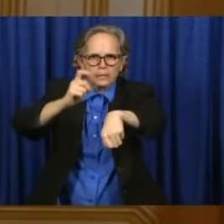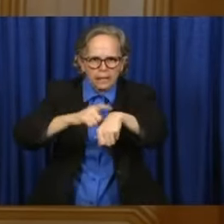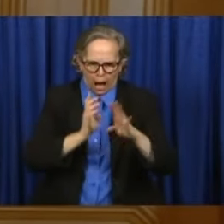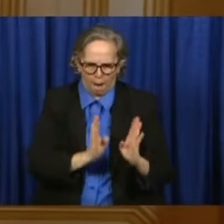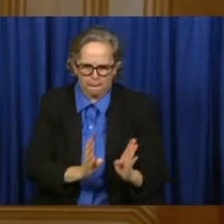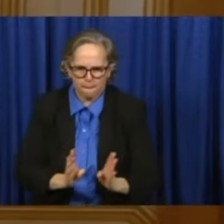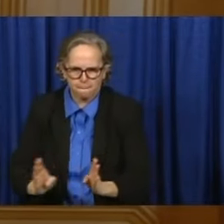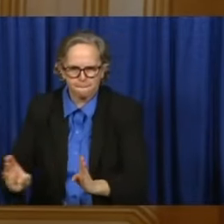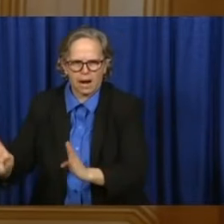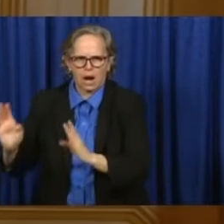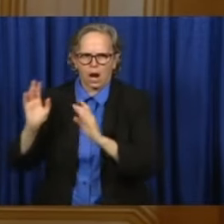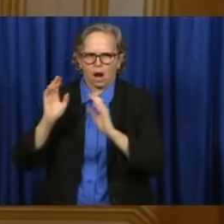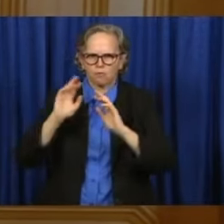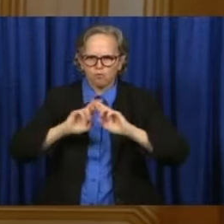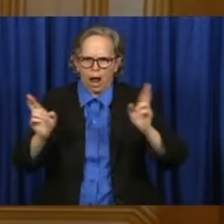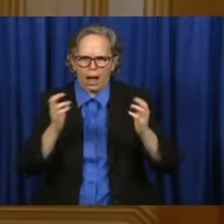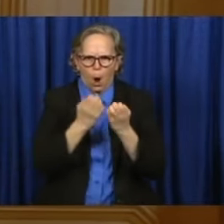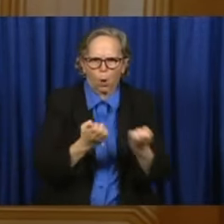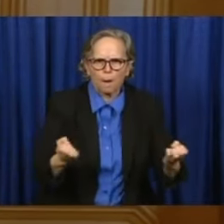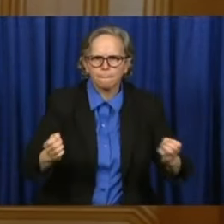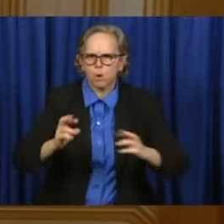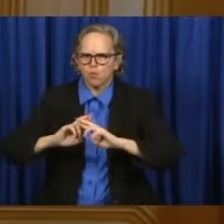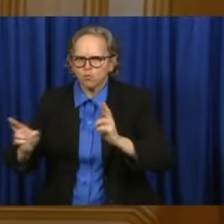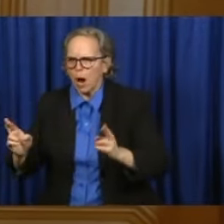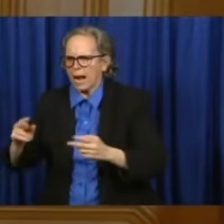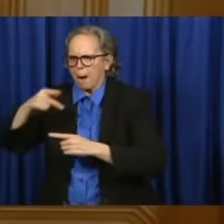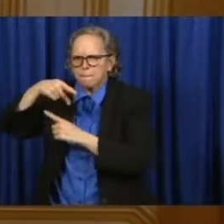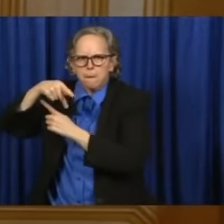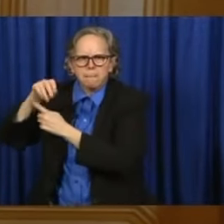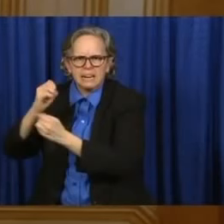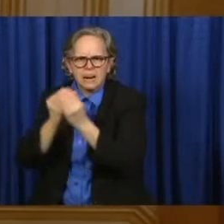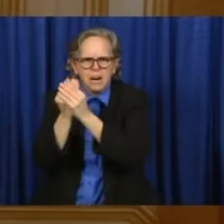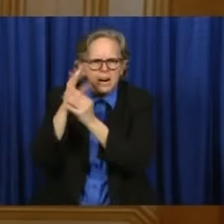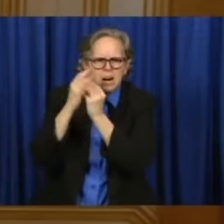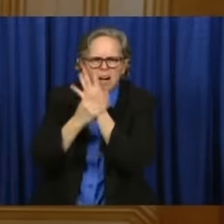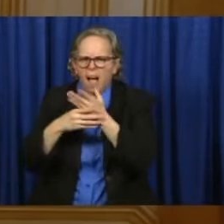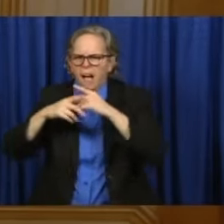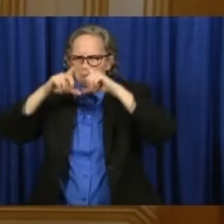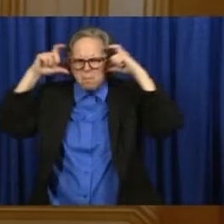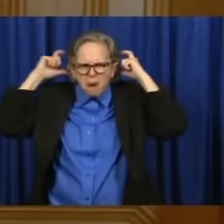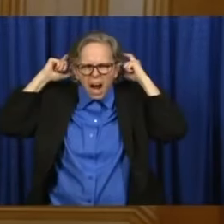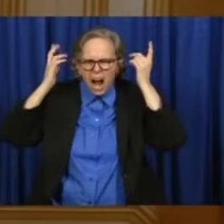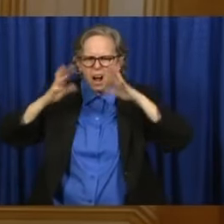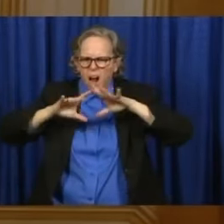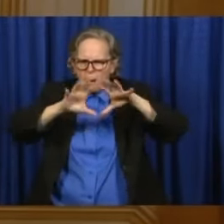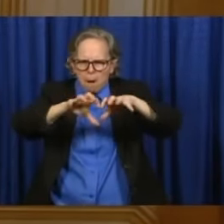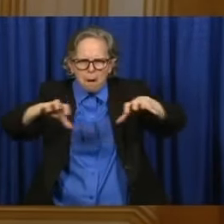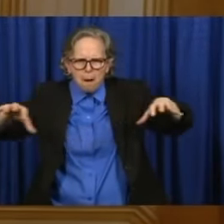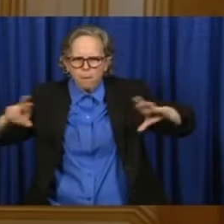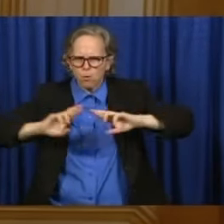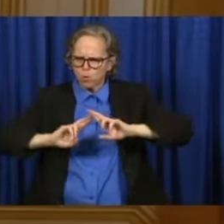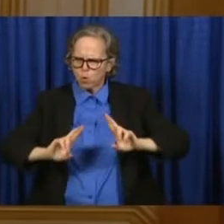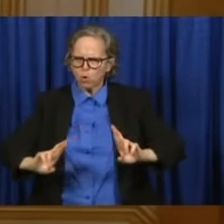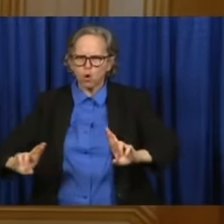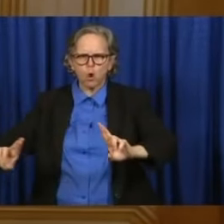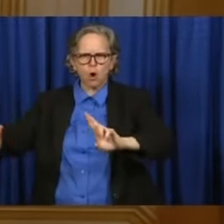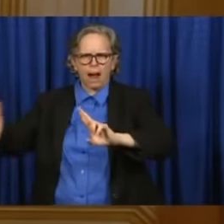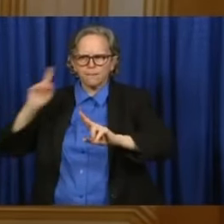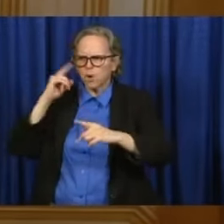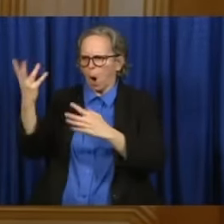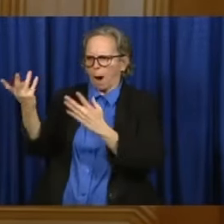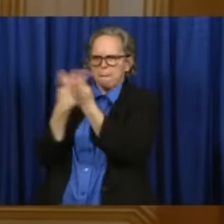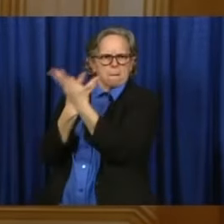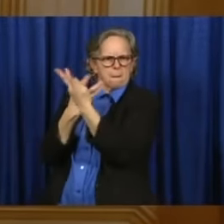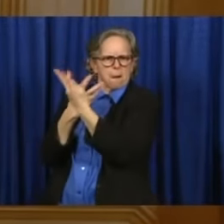needs, to build out the hospital space, and to do the things necessary so that we are not